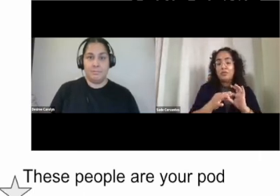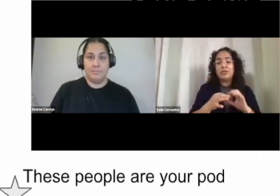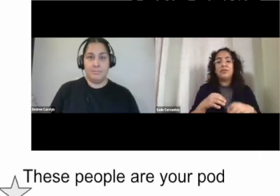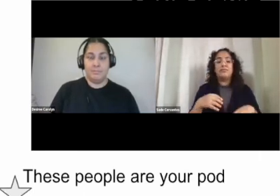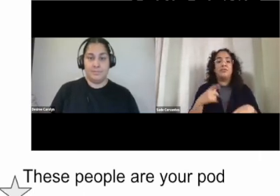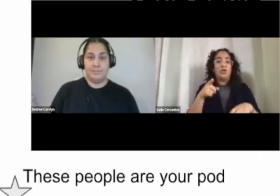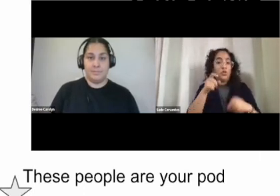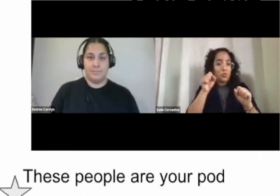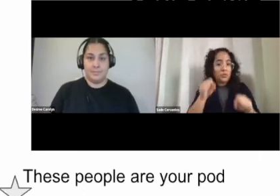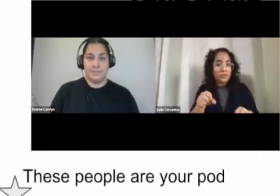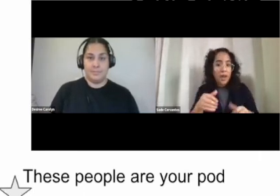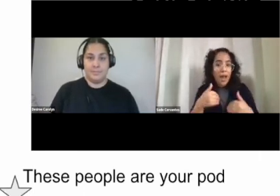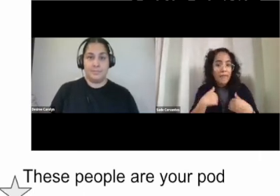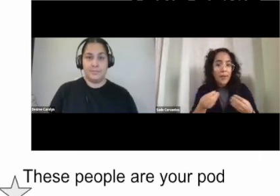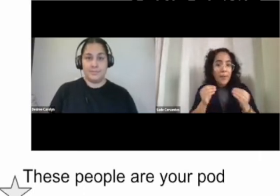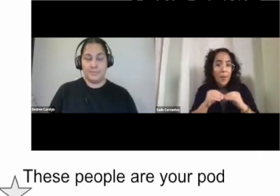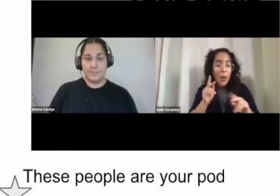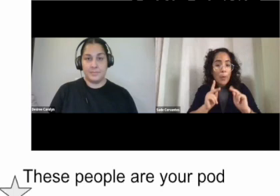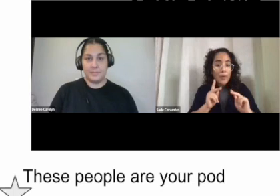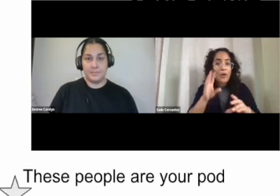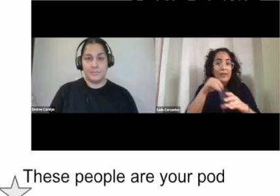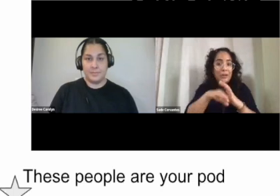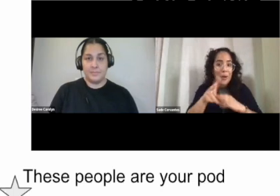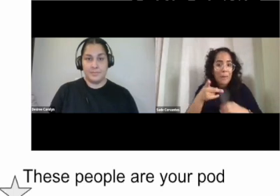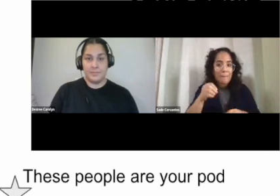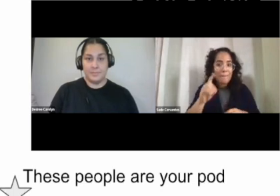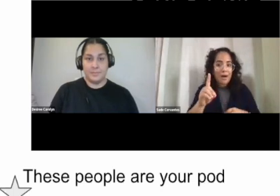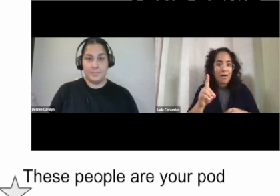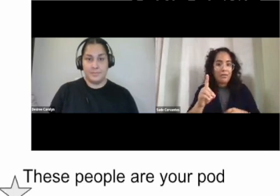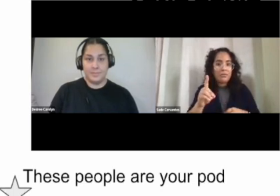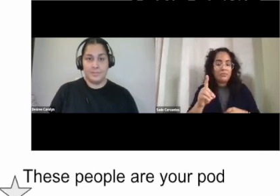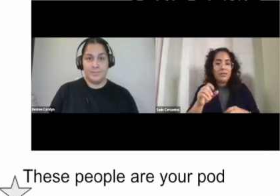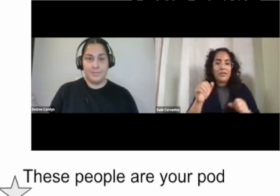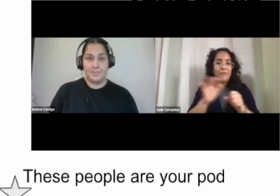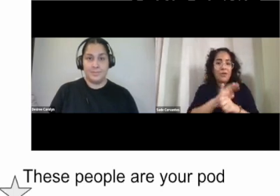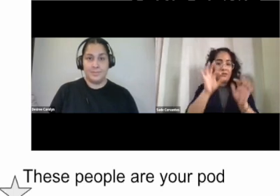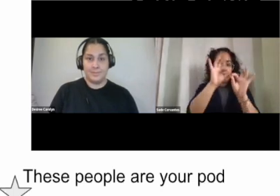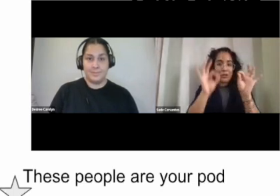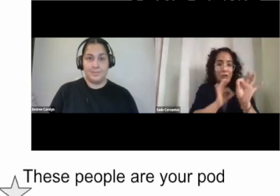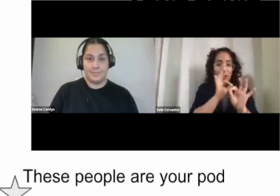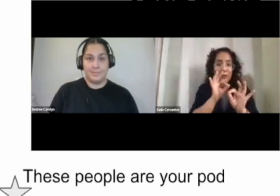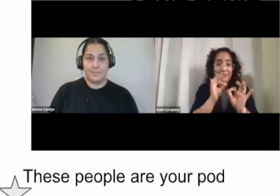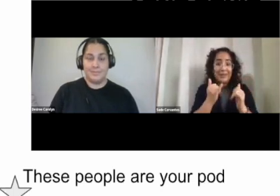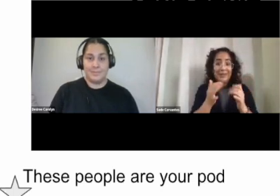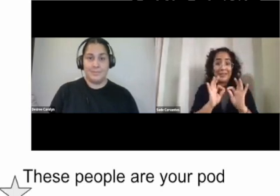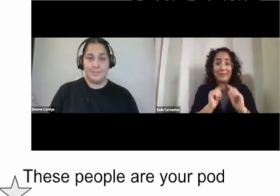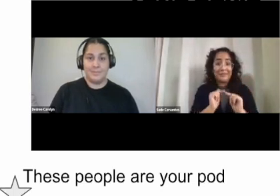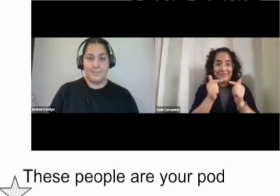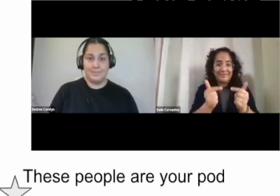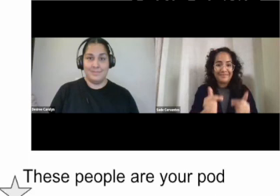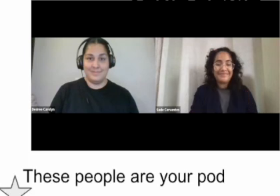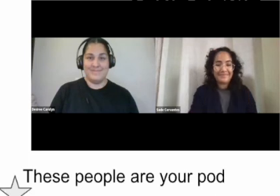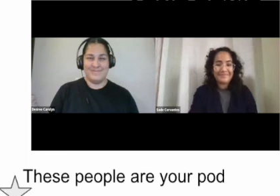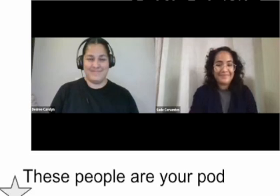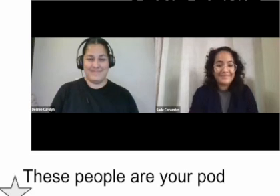so that you can have more people in your pod in those bolded circles. Next are people in the